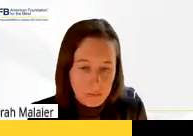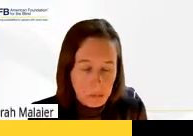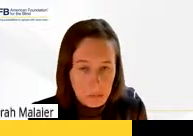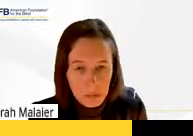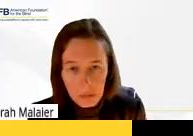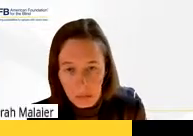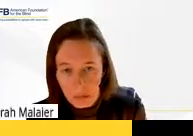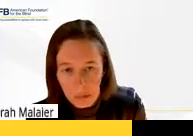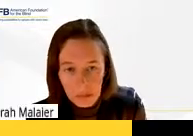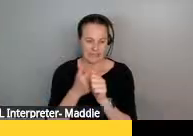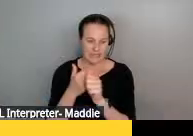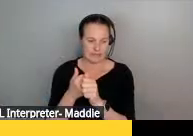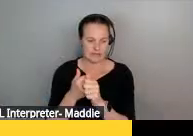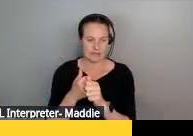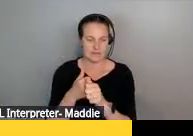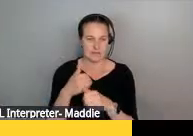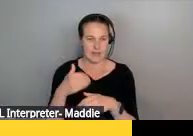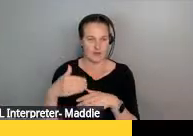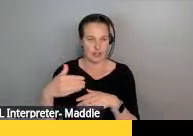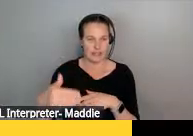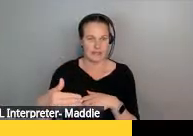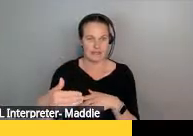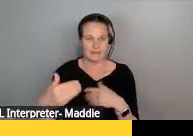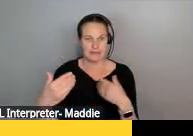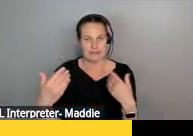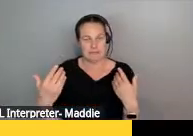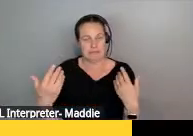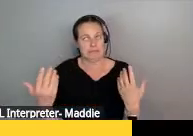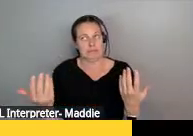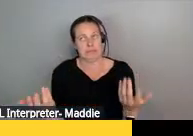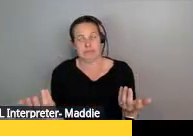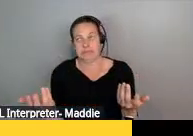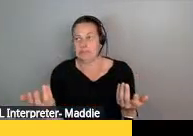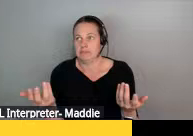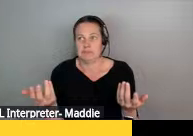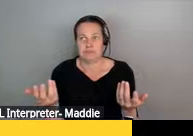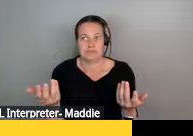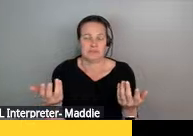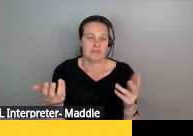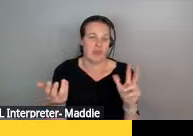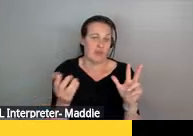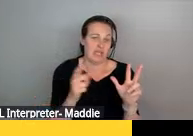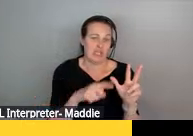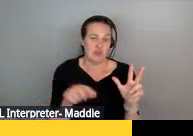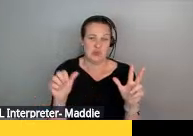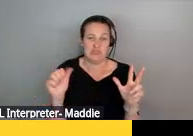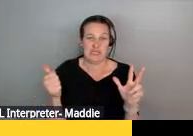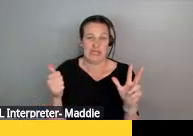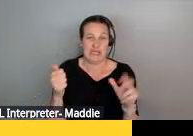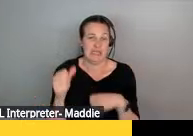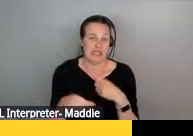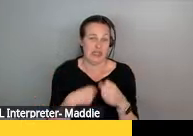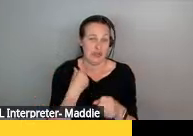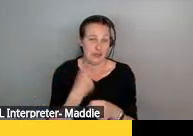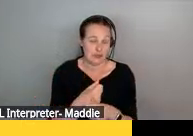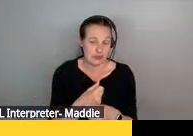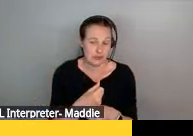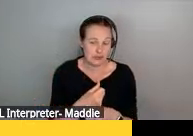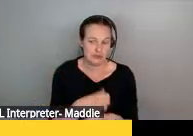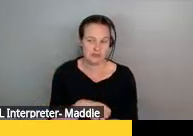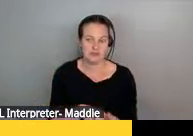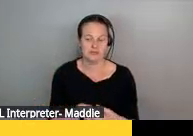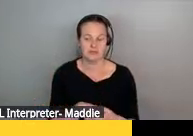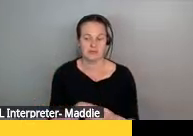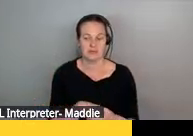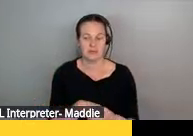every, I don't know, it could be 3 to 10 years. There is actually the most